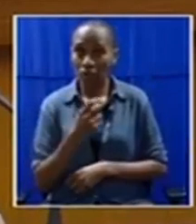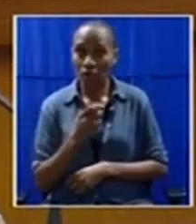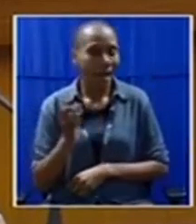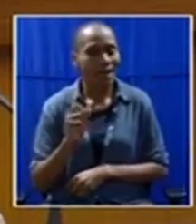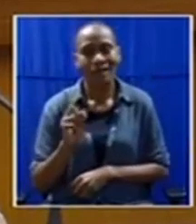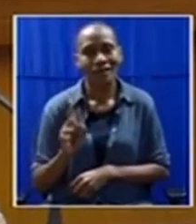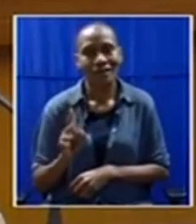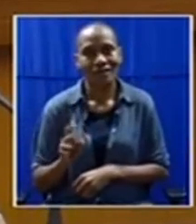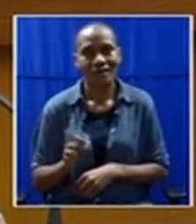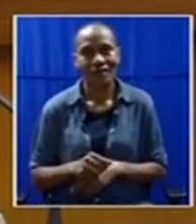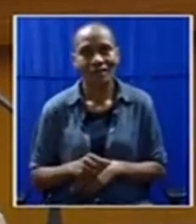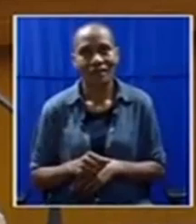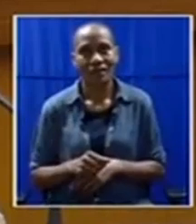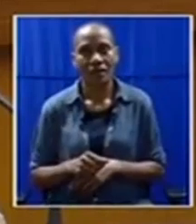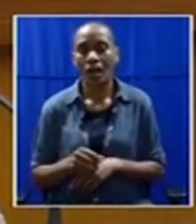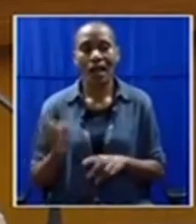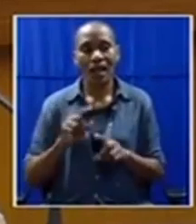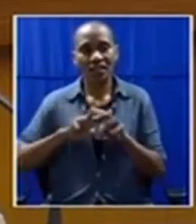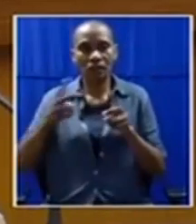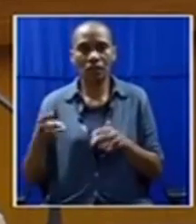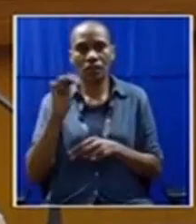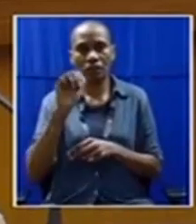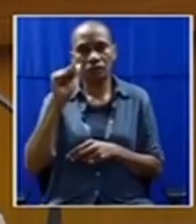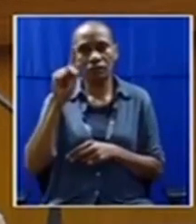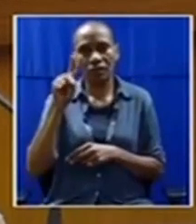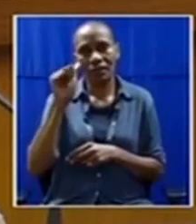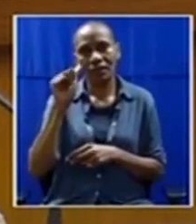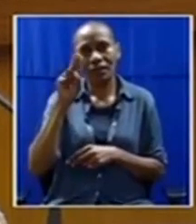as it is the makarapas.